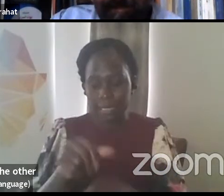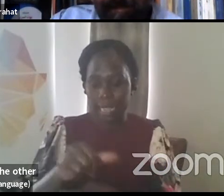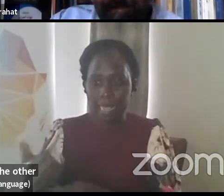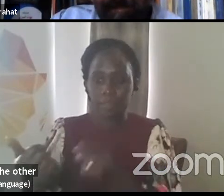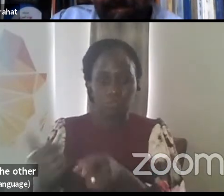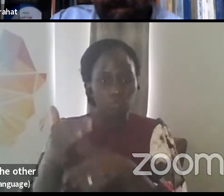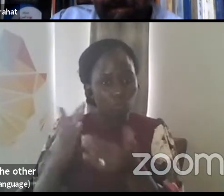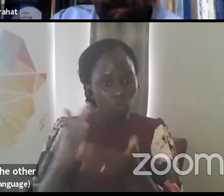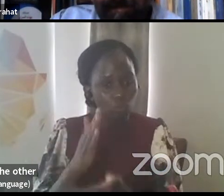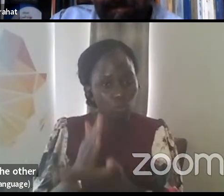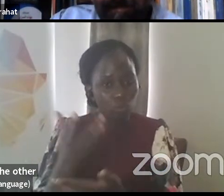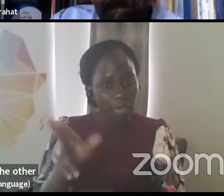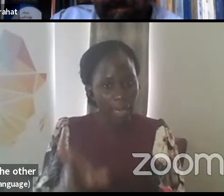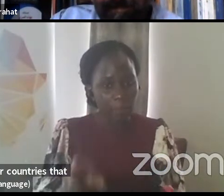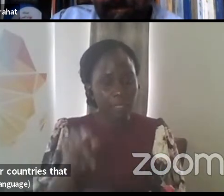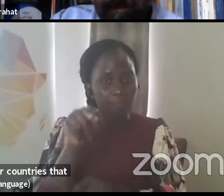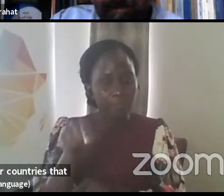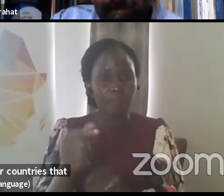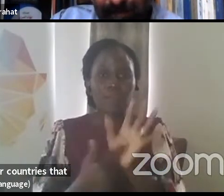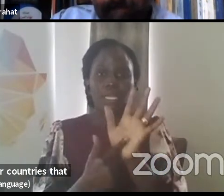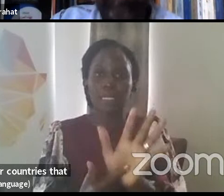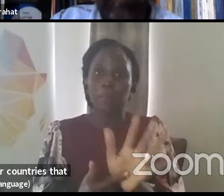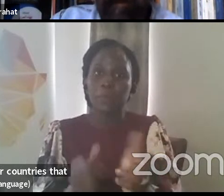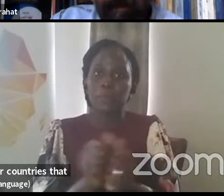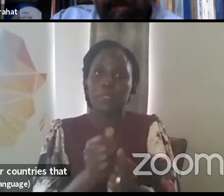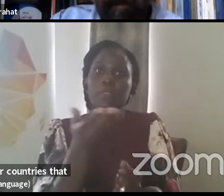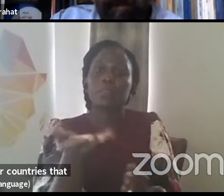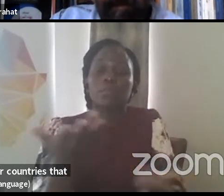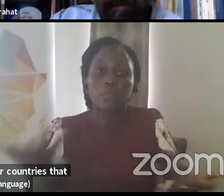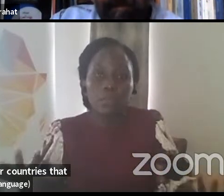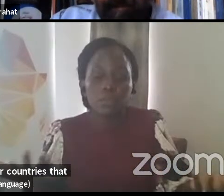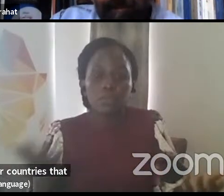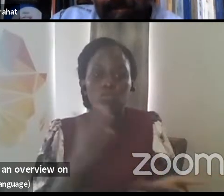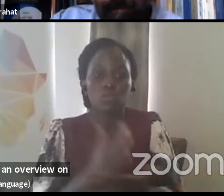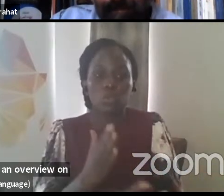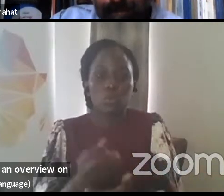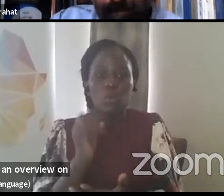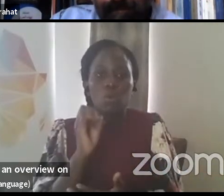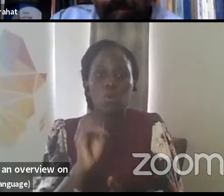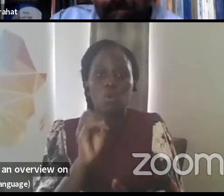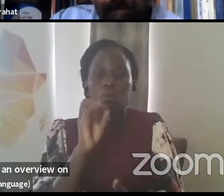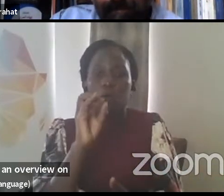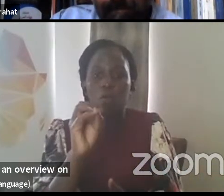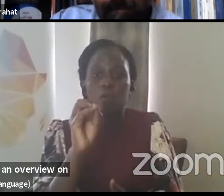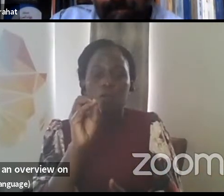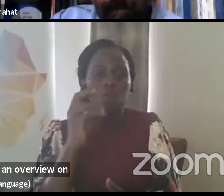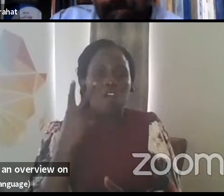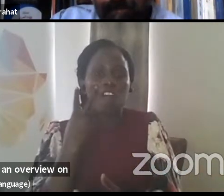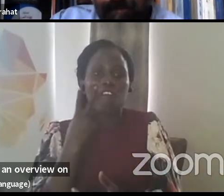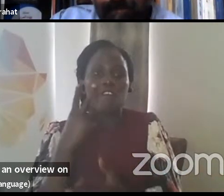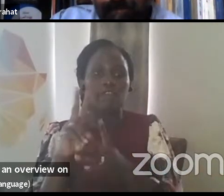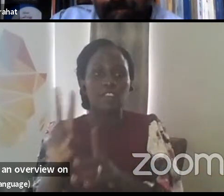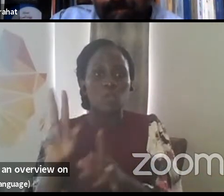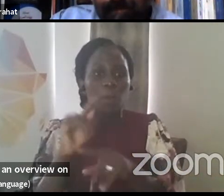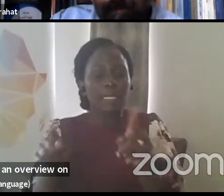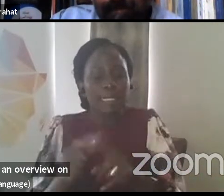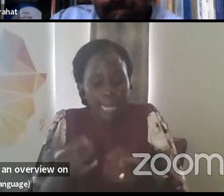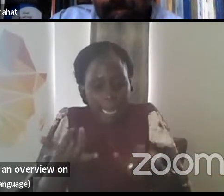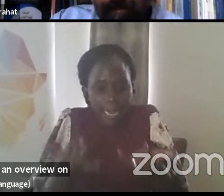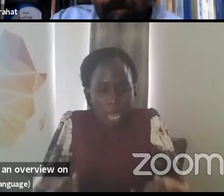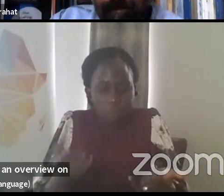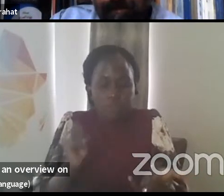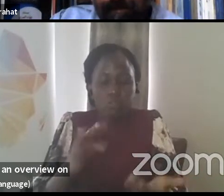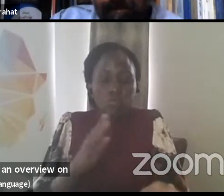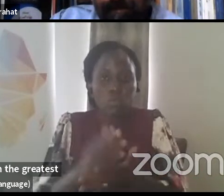like for example Libya, like just to have an overview on the situation. Now the situation in Libya is supposed